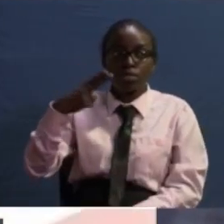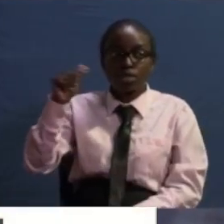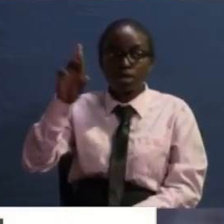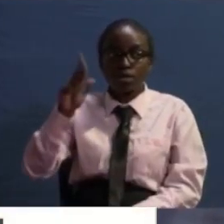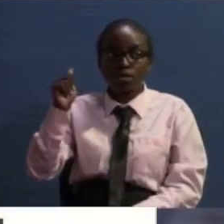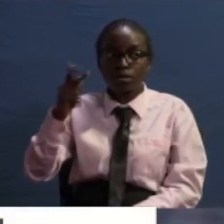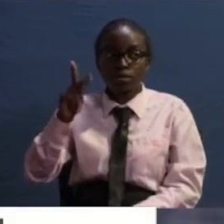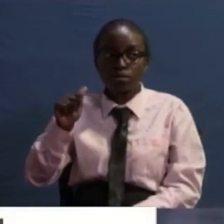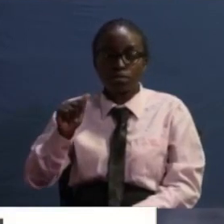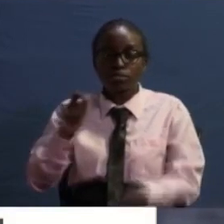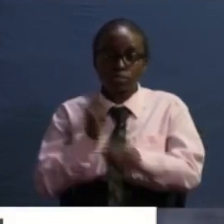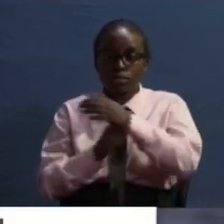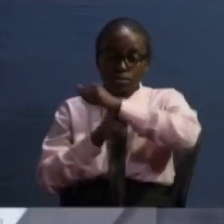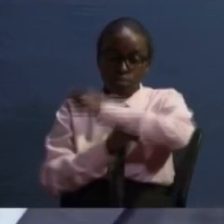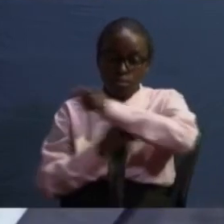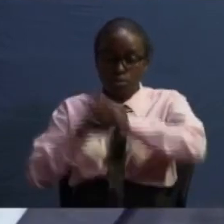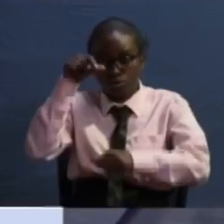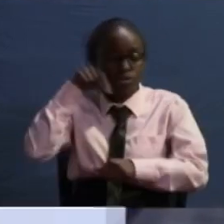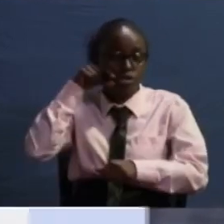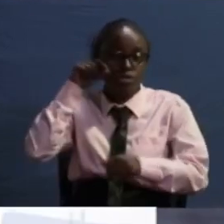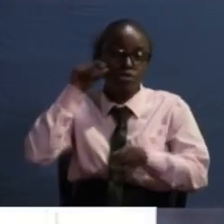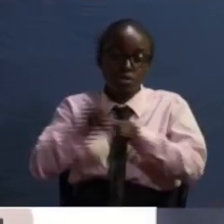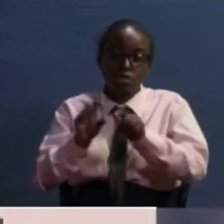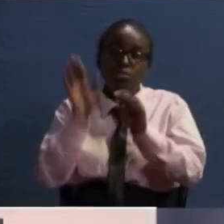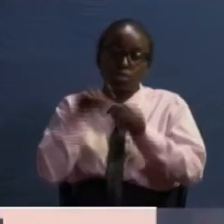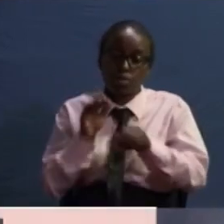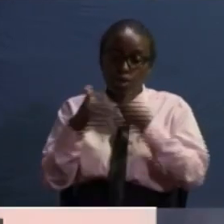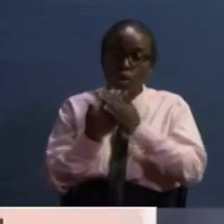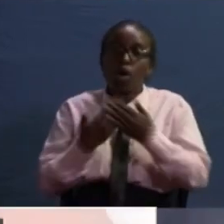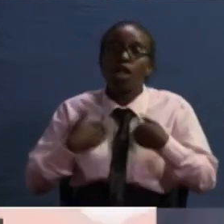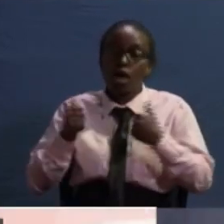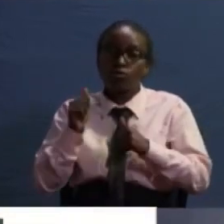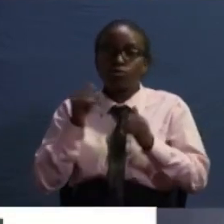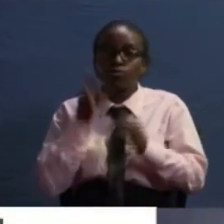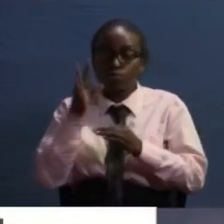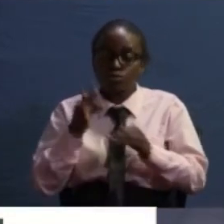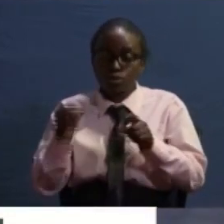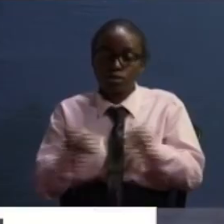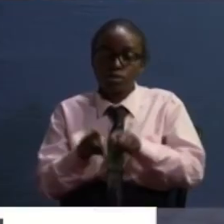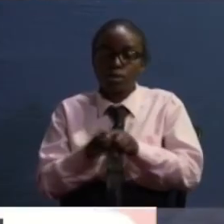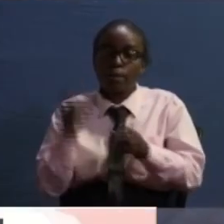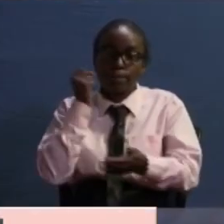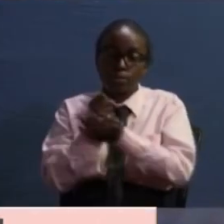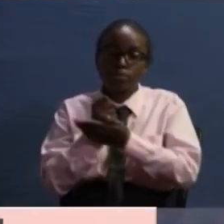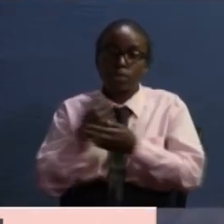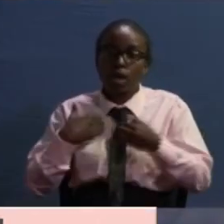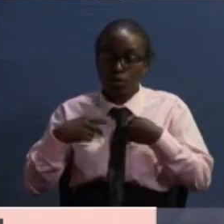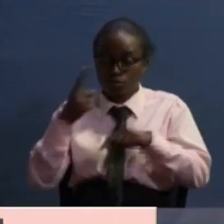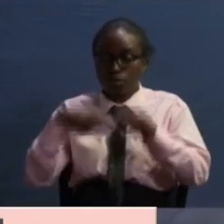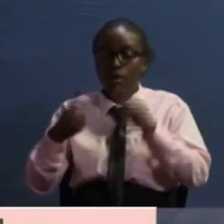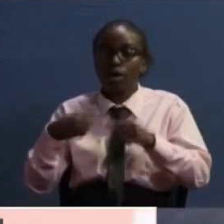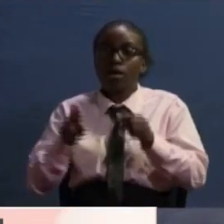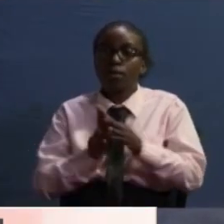support generations, and we support children, you support the future. So when this call for proposal came up